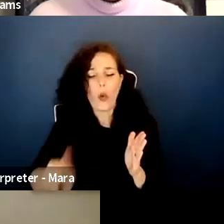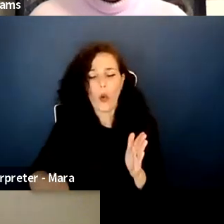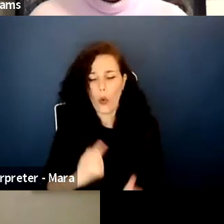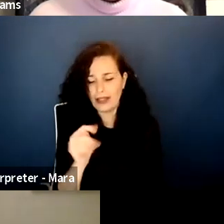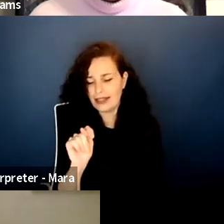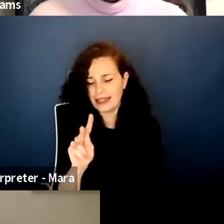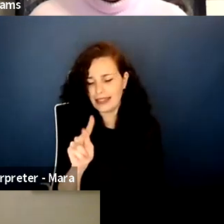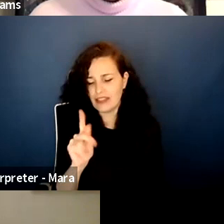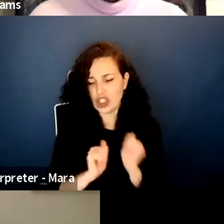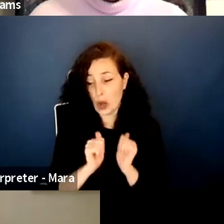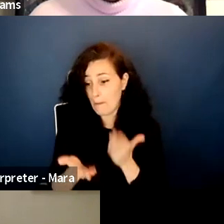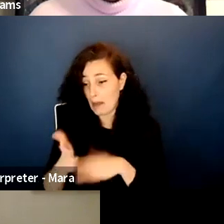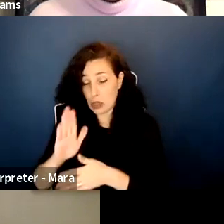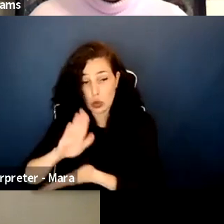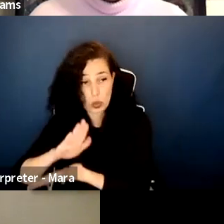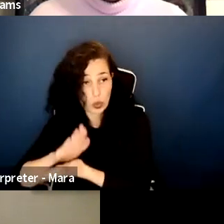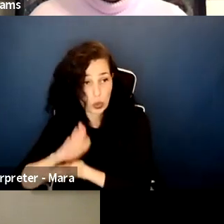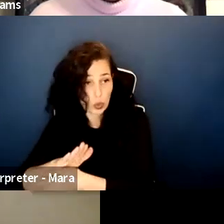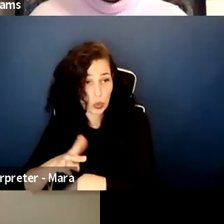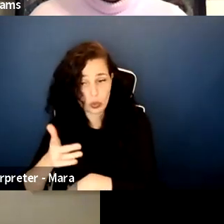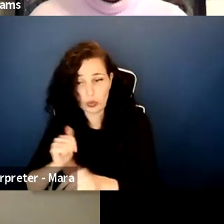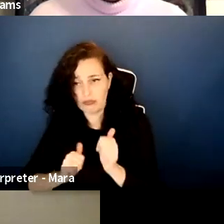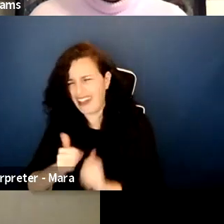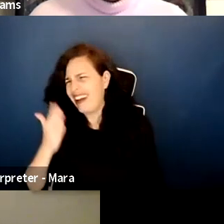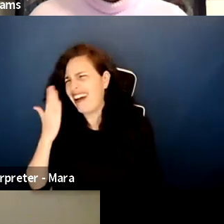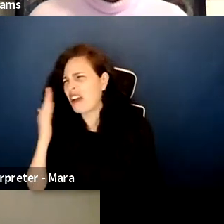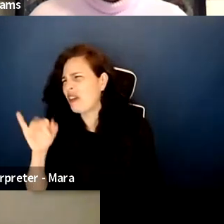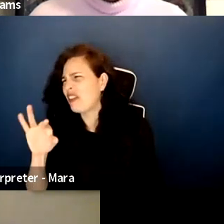school. I don't know if you can. I'm giving 2019 advice. Yes.